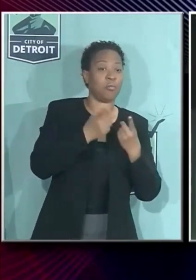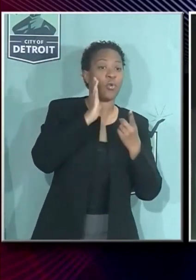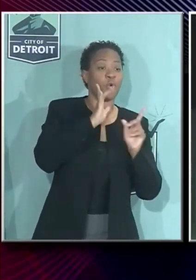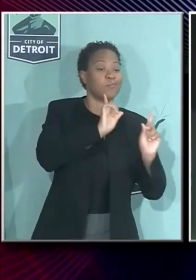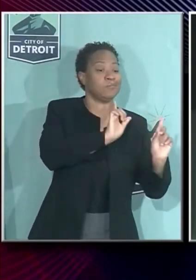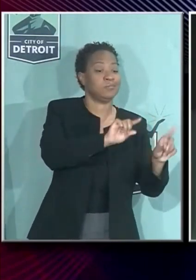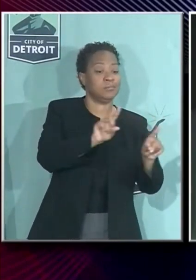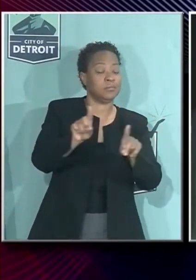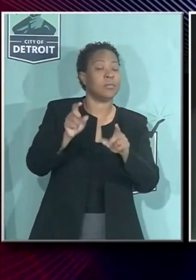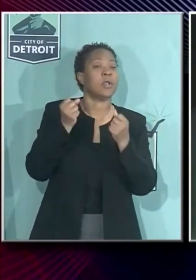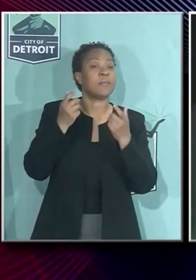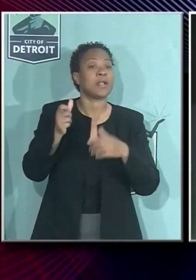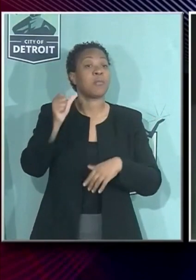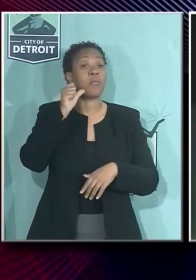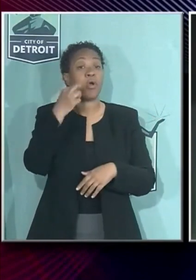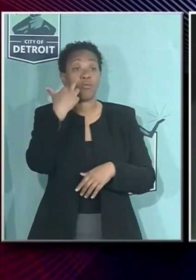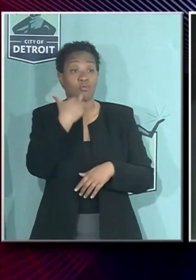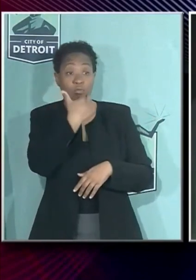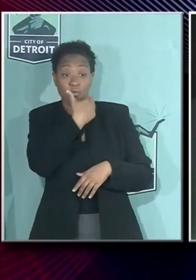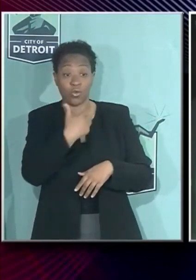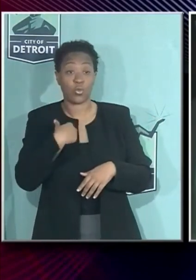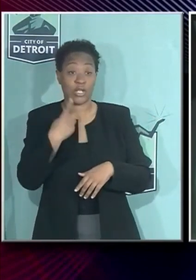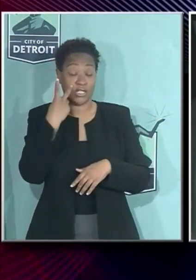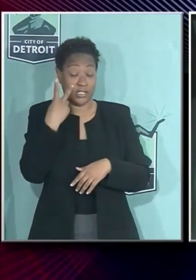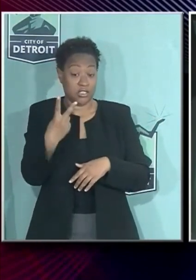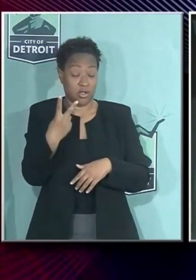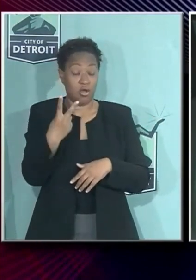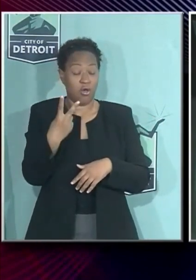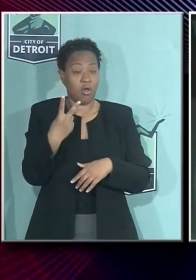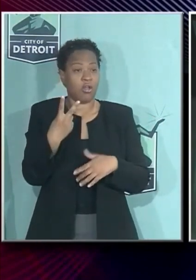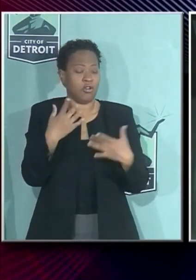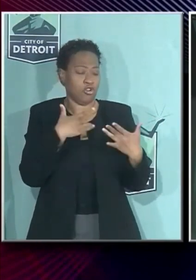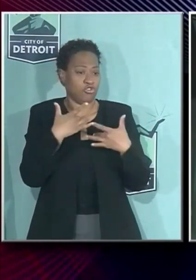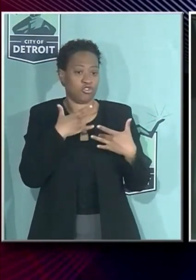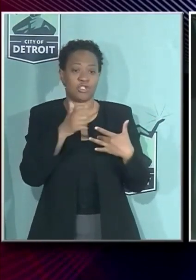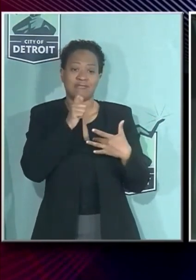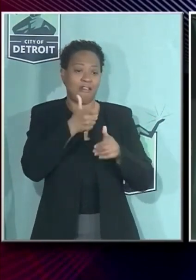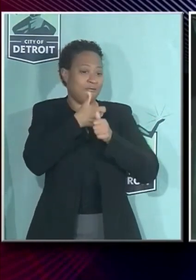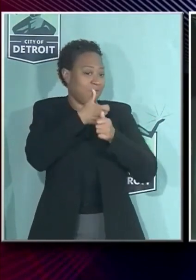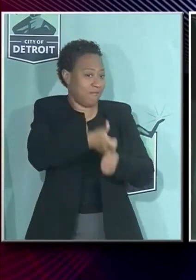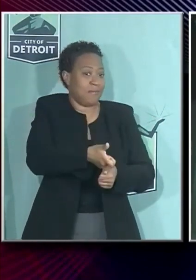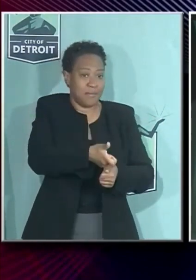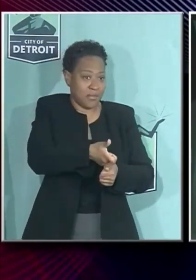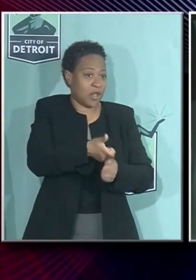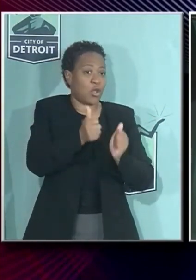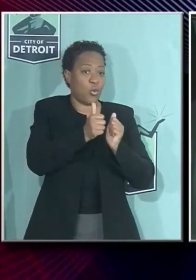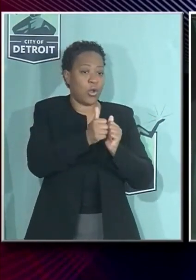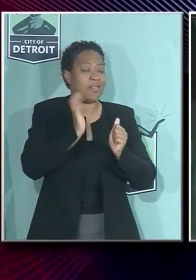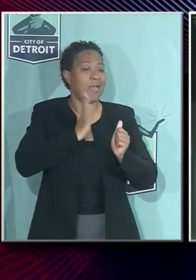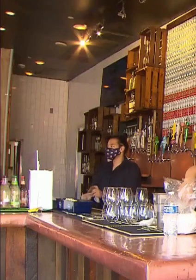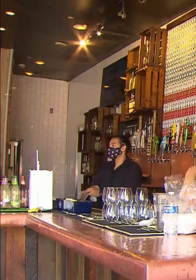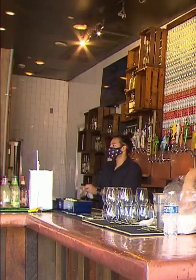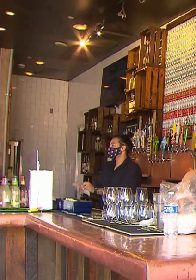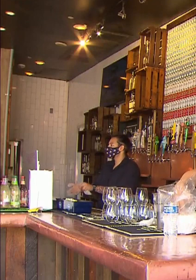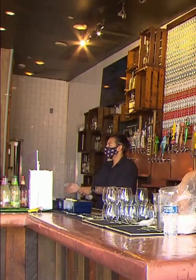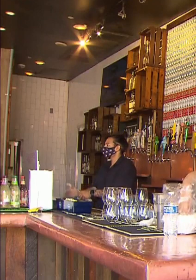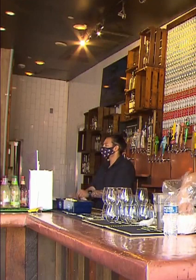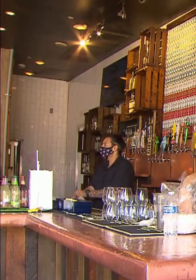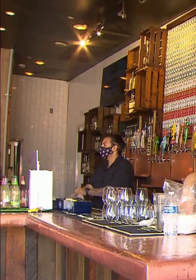the bar and restaurants that we saw concerns with last weekend to put them on notice.